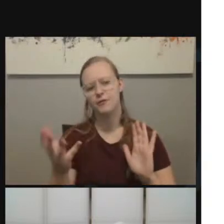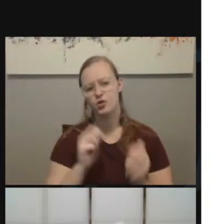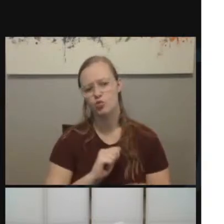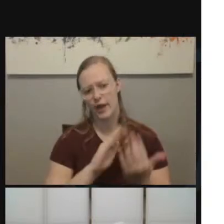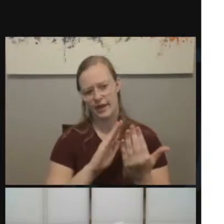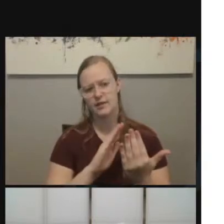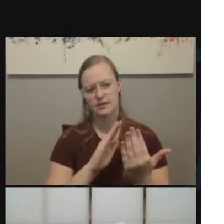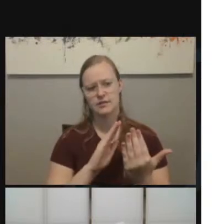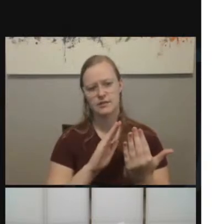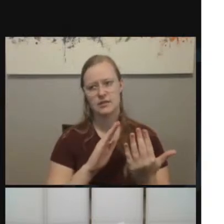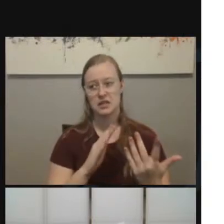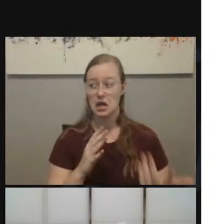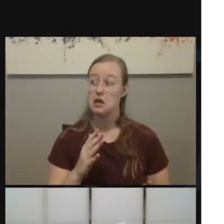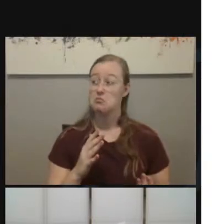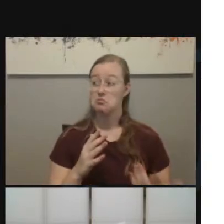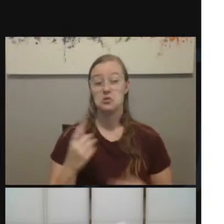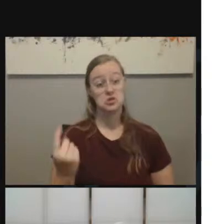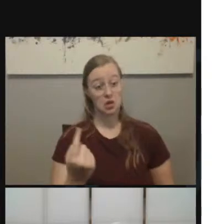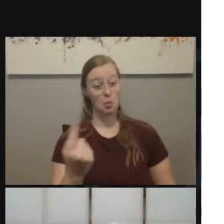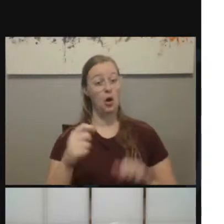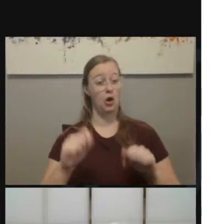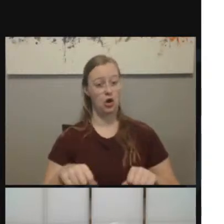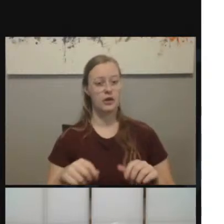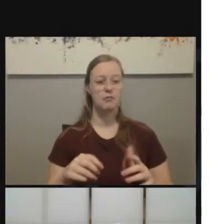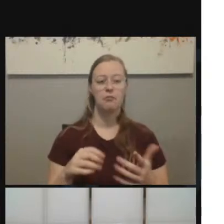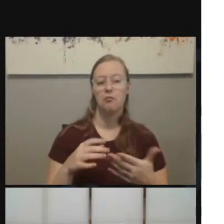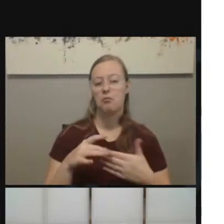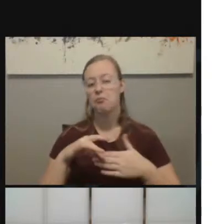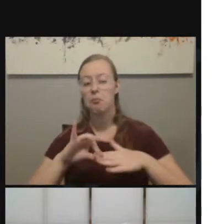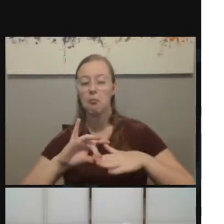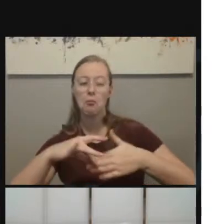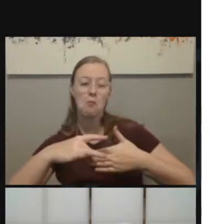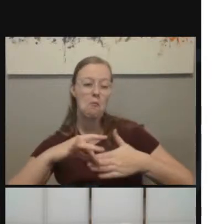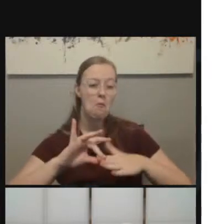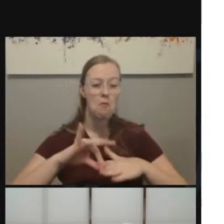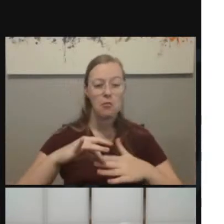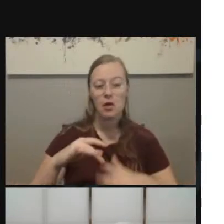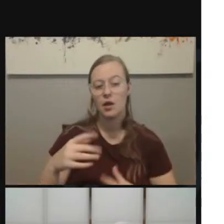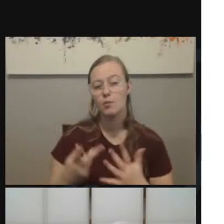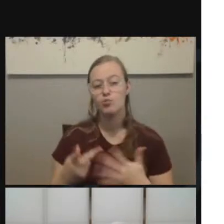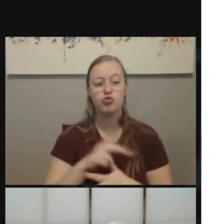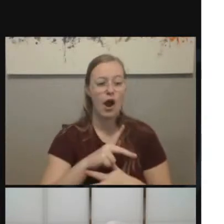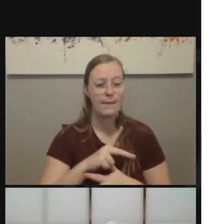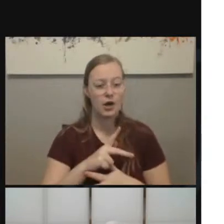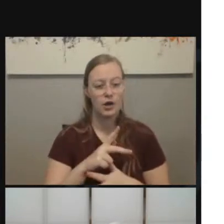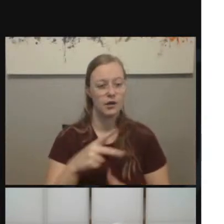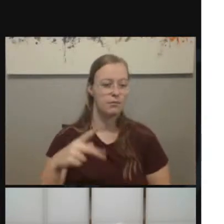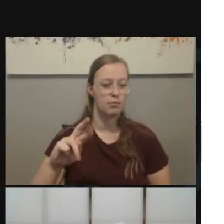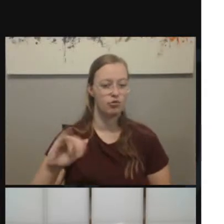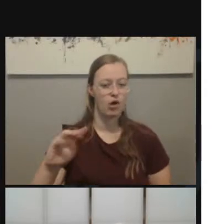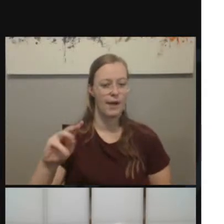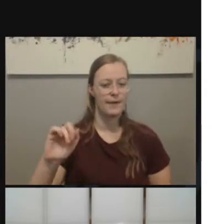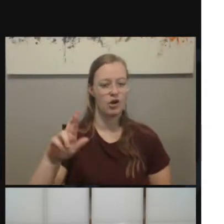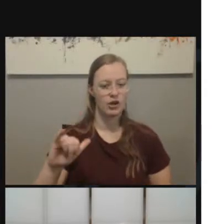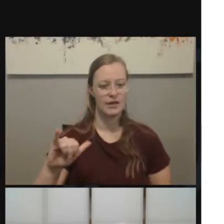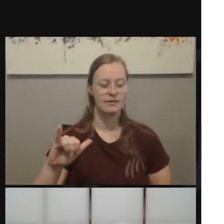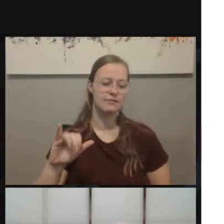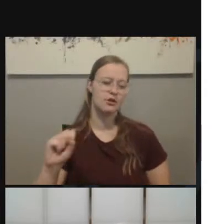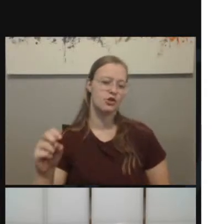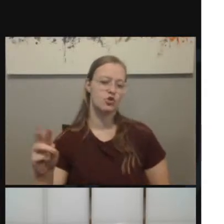might manipulate primary sources. The talk,